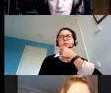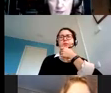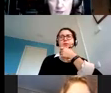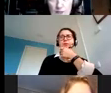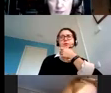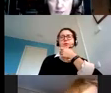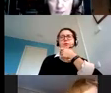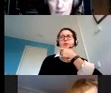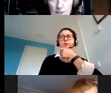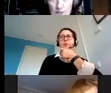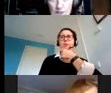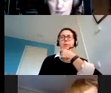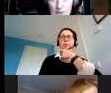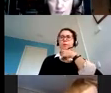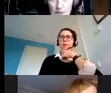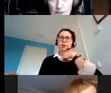we are on the